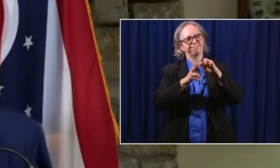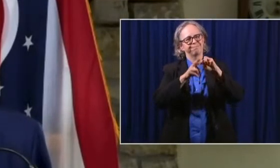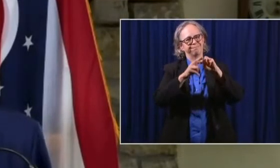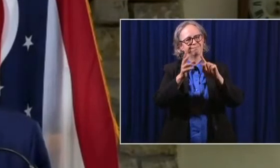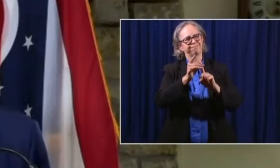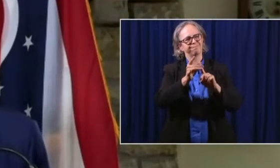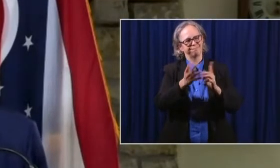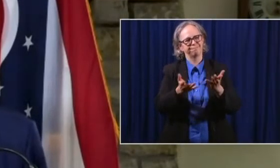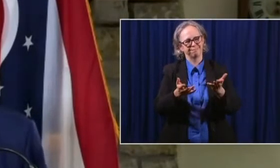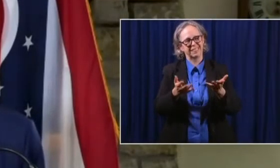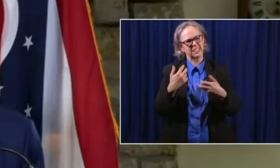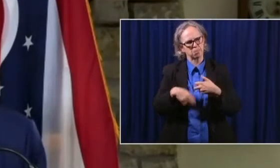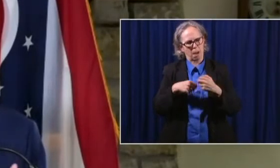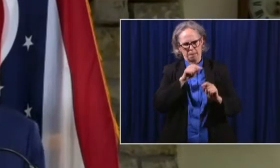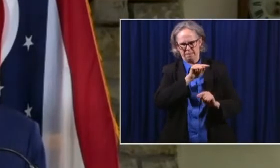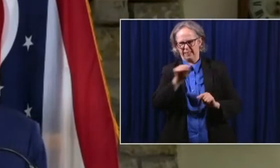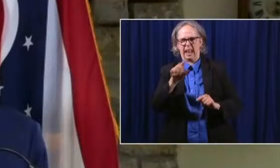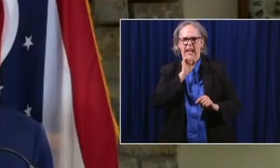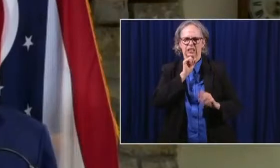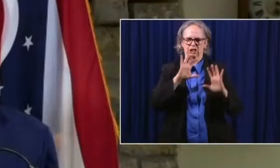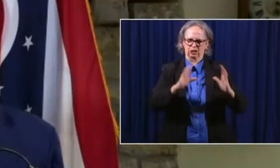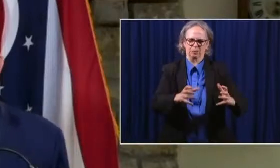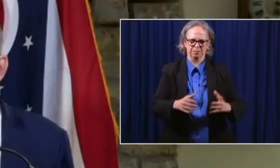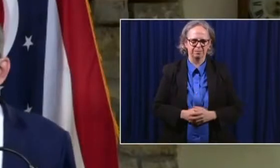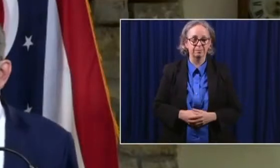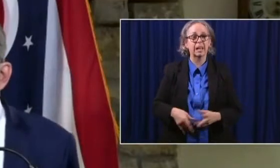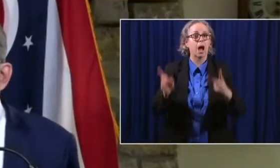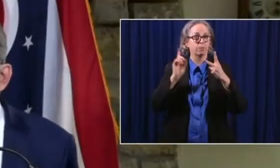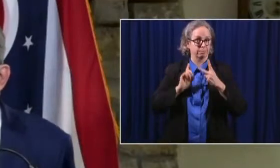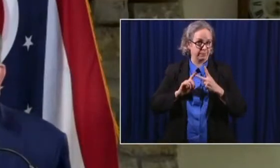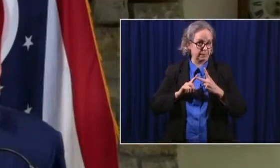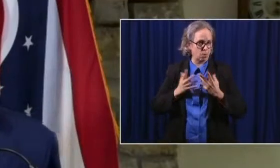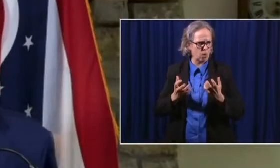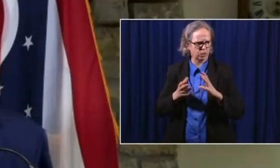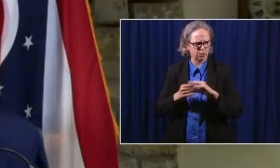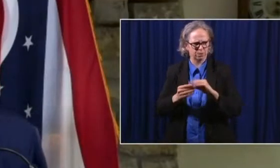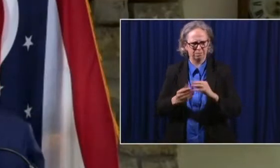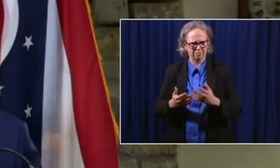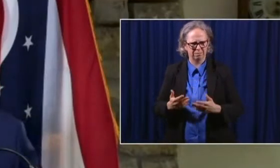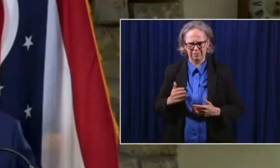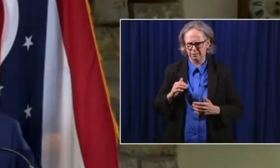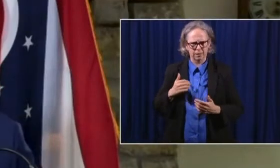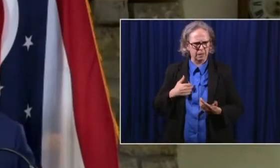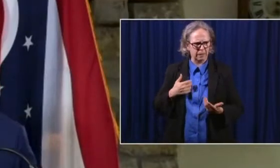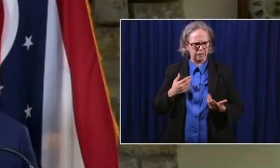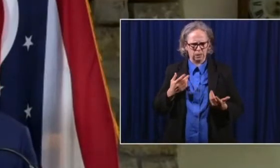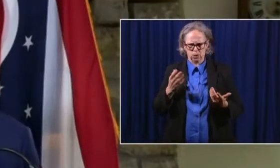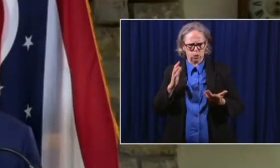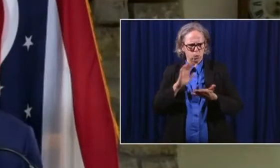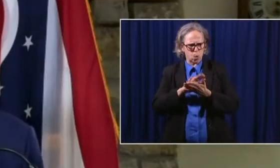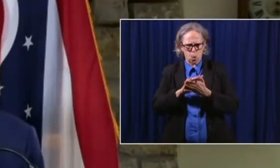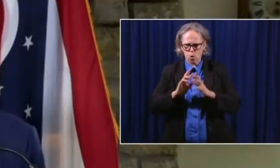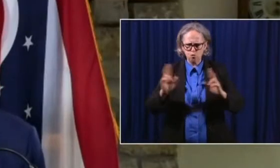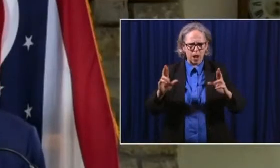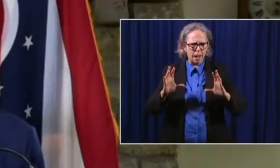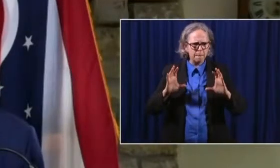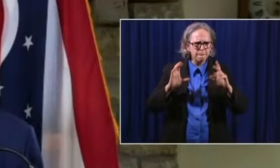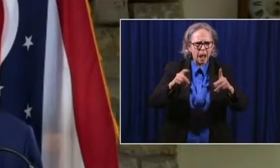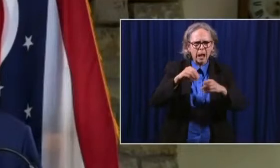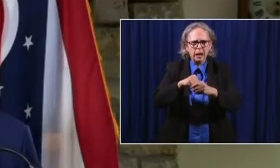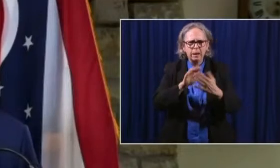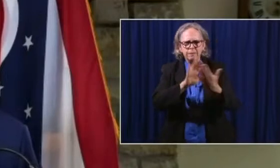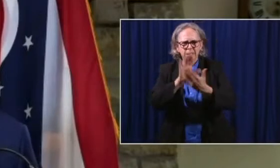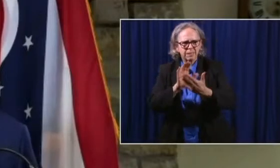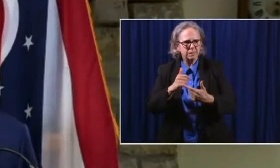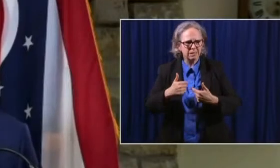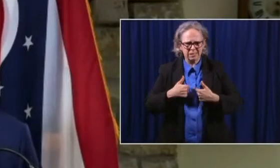worrisome. As far as when schools should return, that's up to the schools. That's up to the